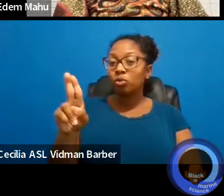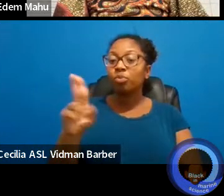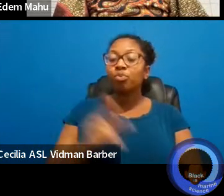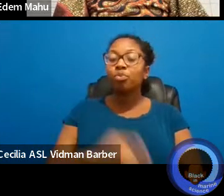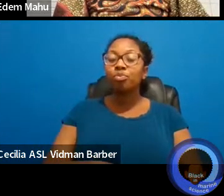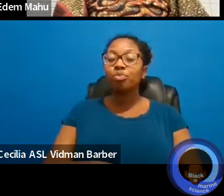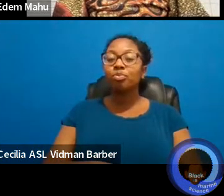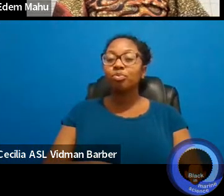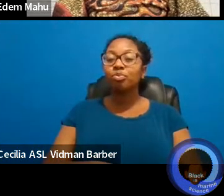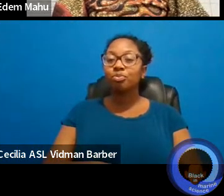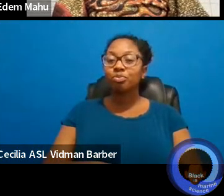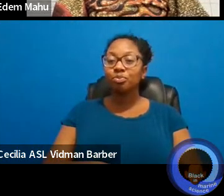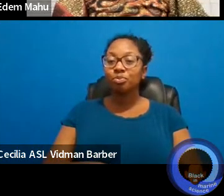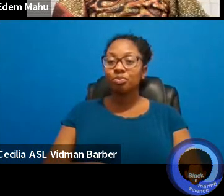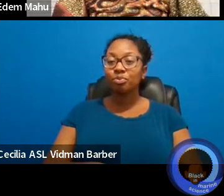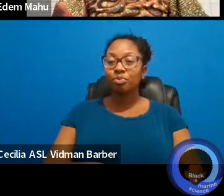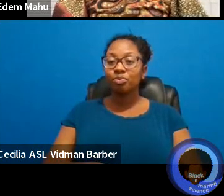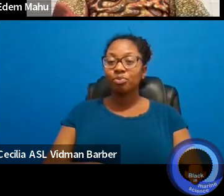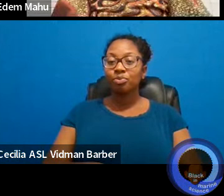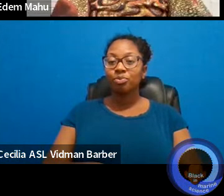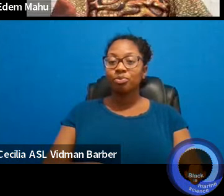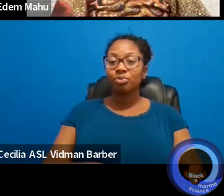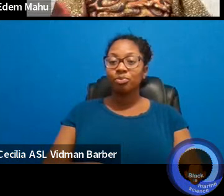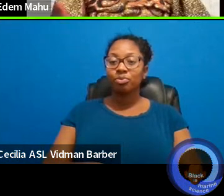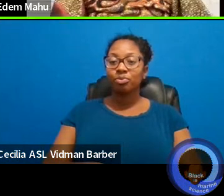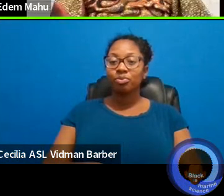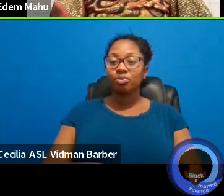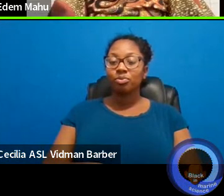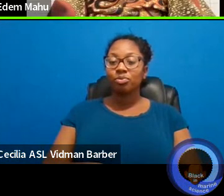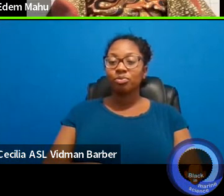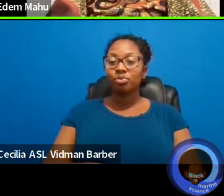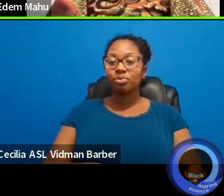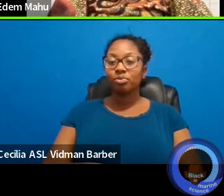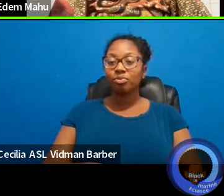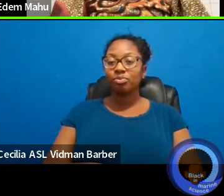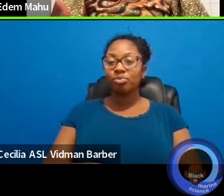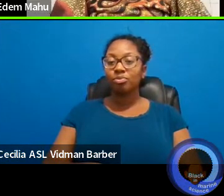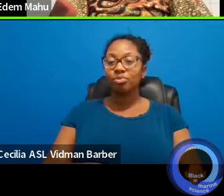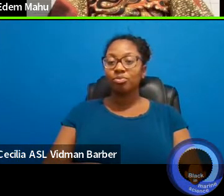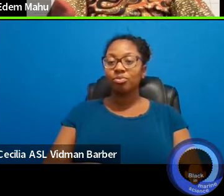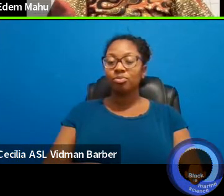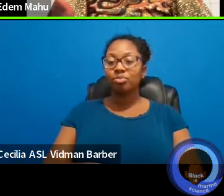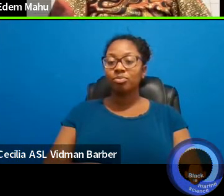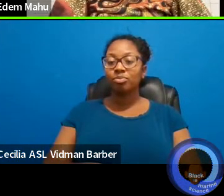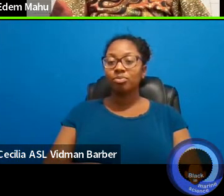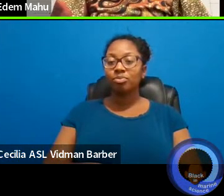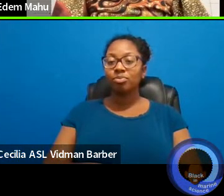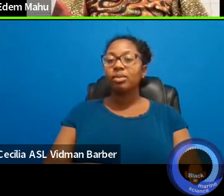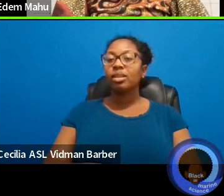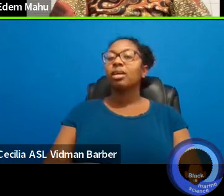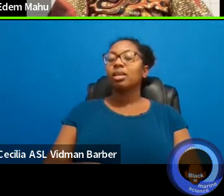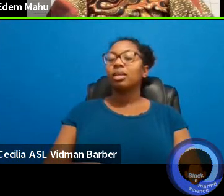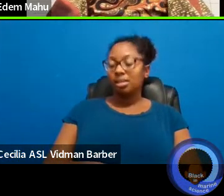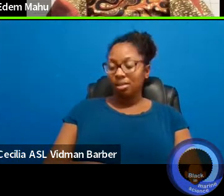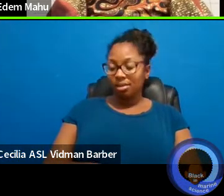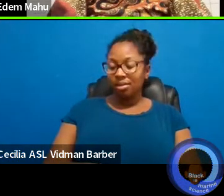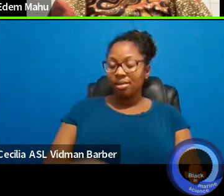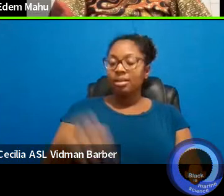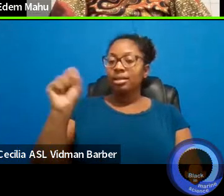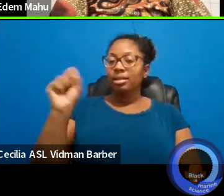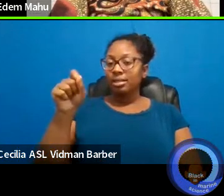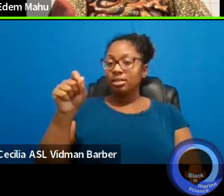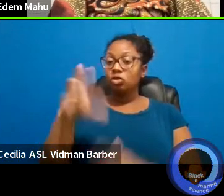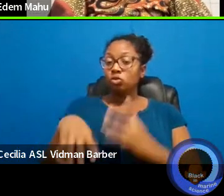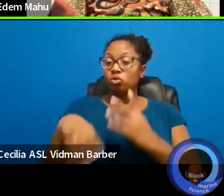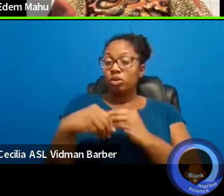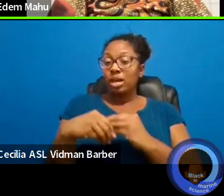or living in West Africa? Yes, so in addition to Isaac and Don's